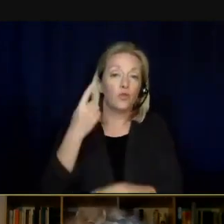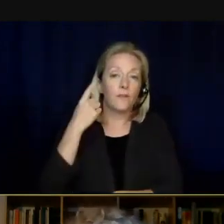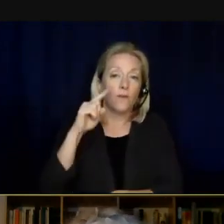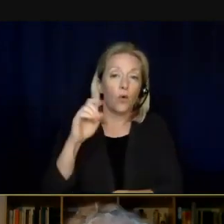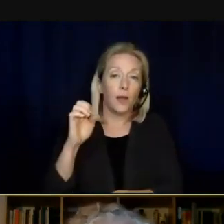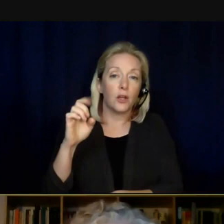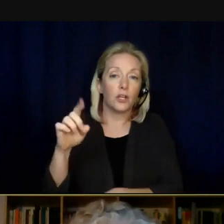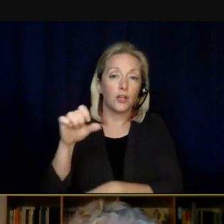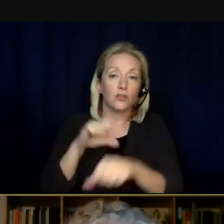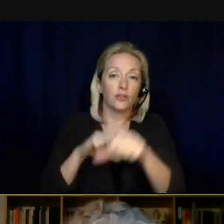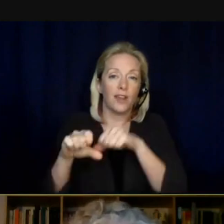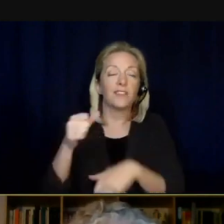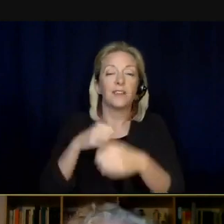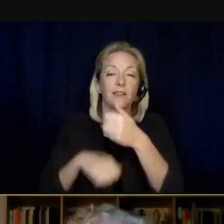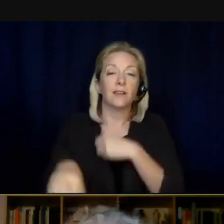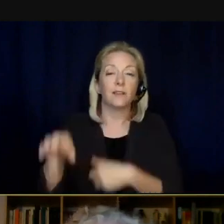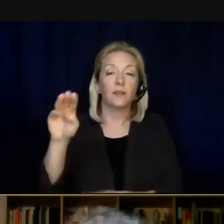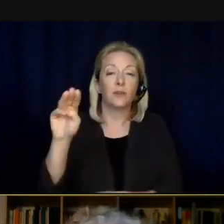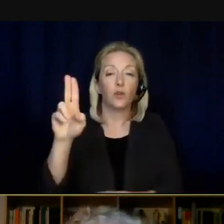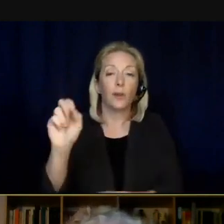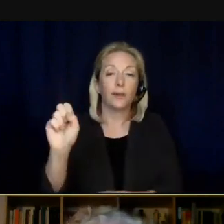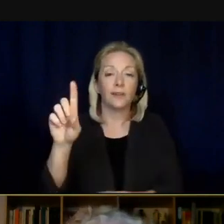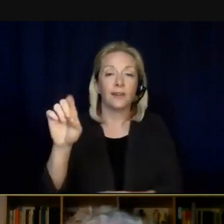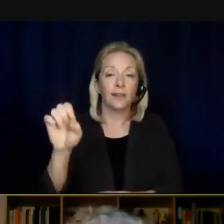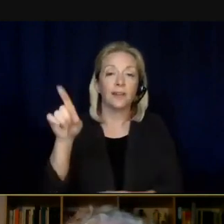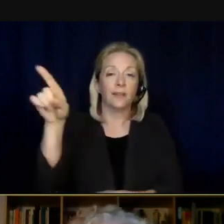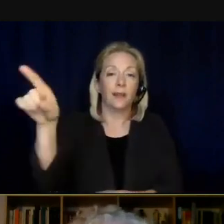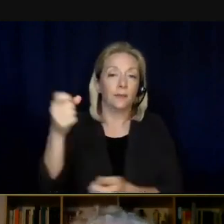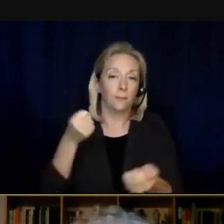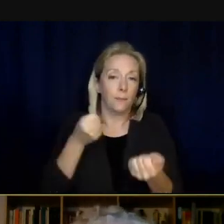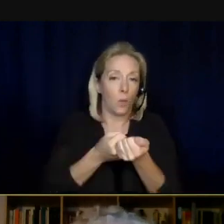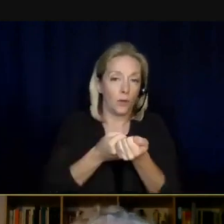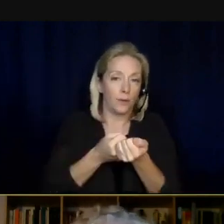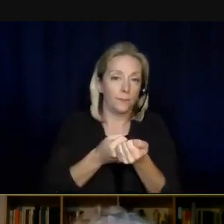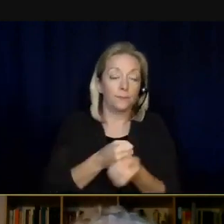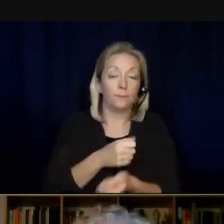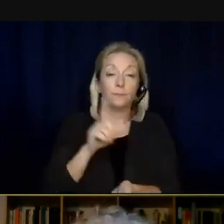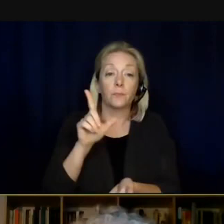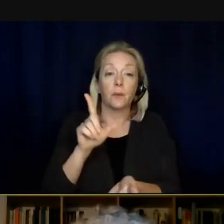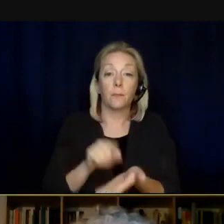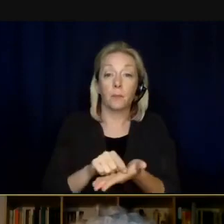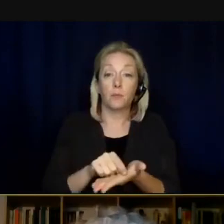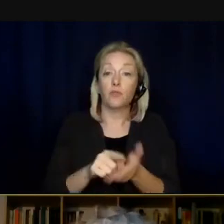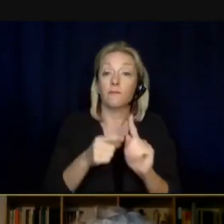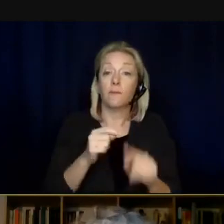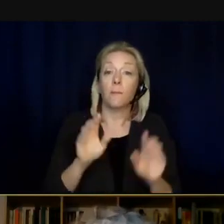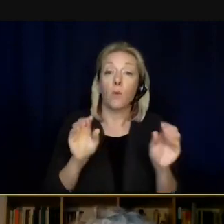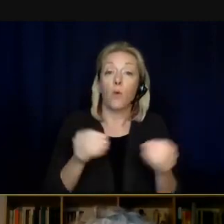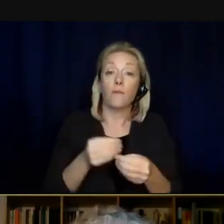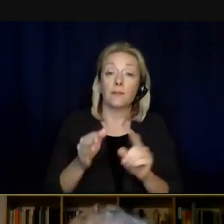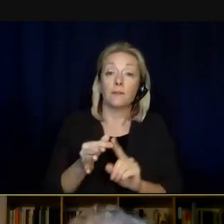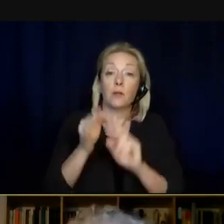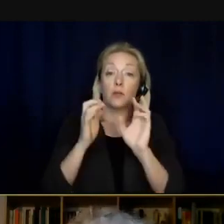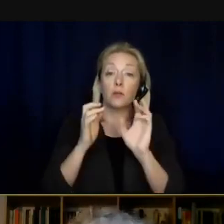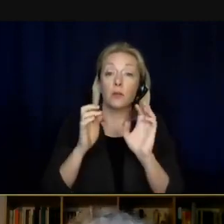Sciences within the U.S. Department of Education. So the publisher was supported by the Office of Special Education